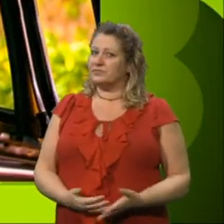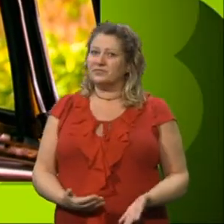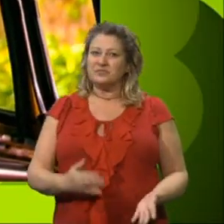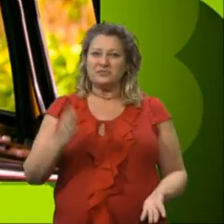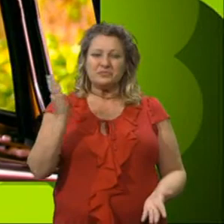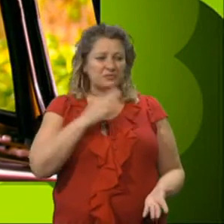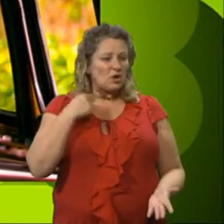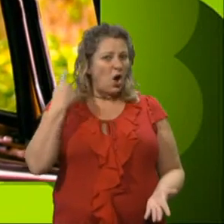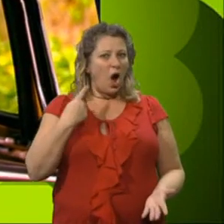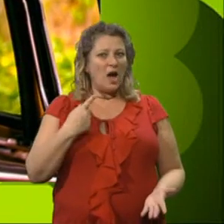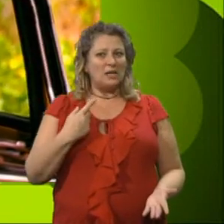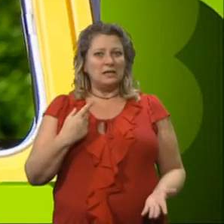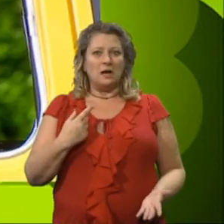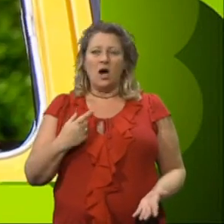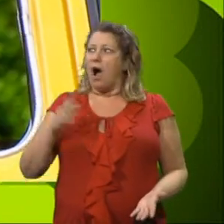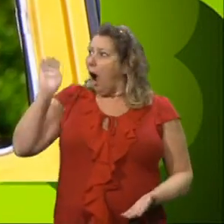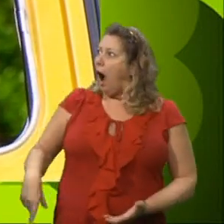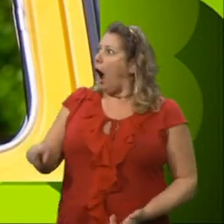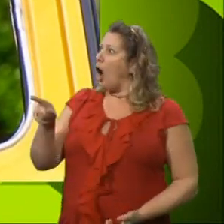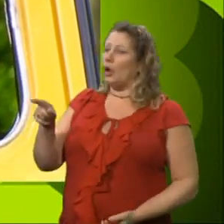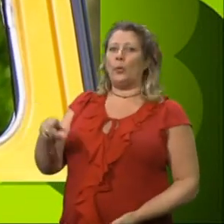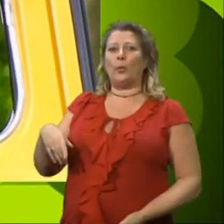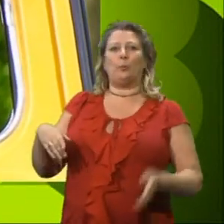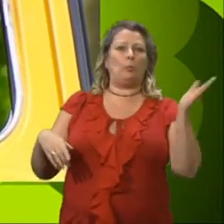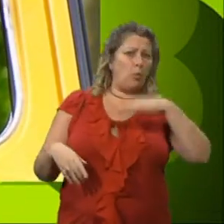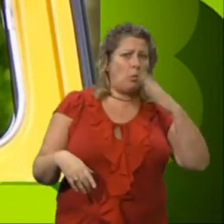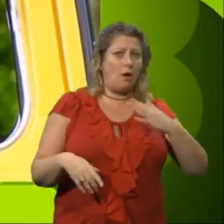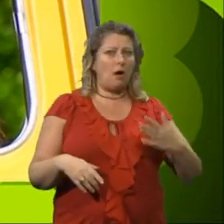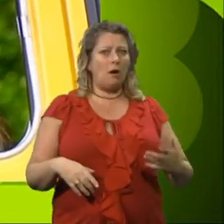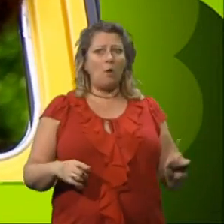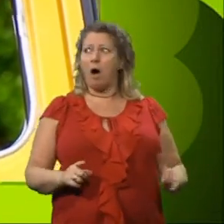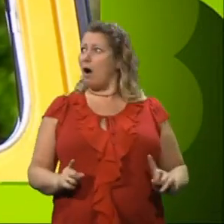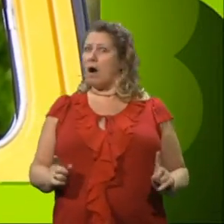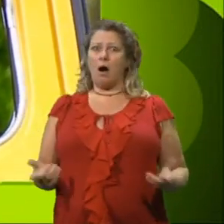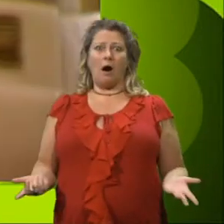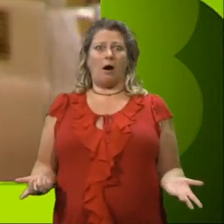Woohoo! Oh, Digby, how could you? What?